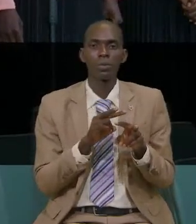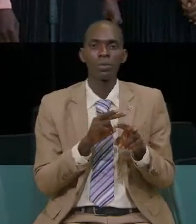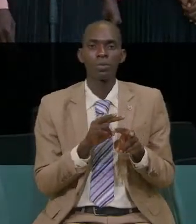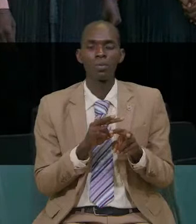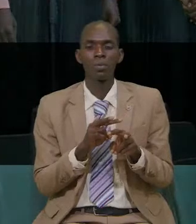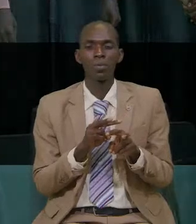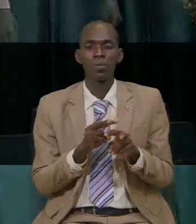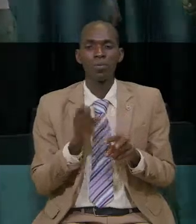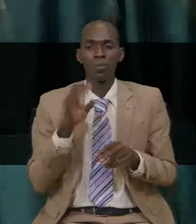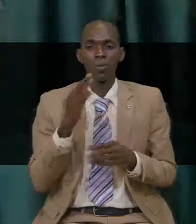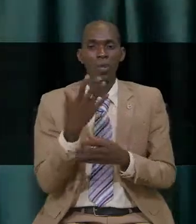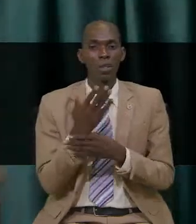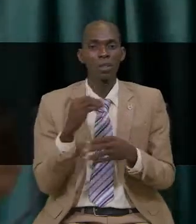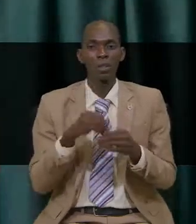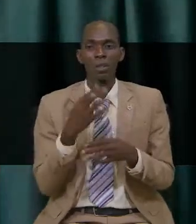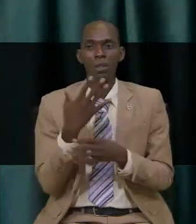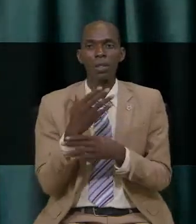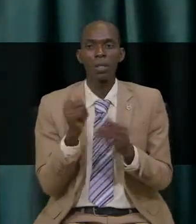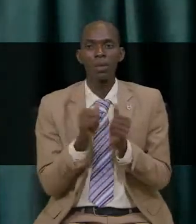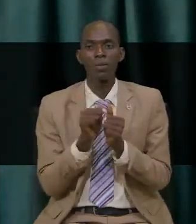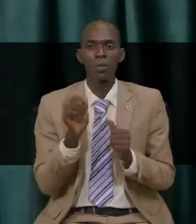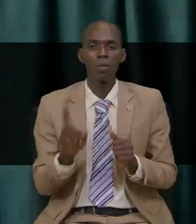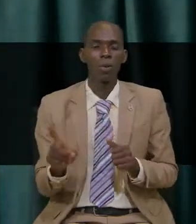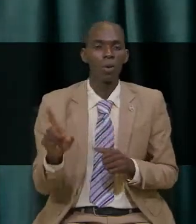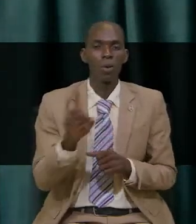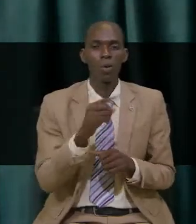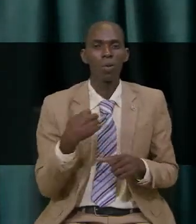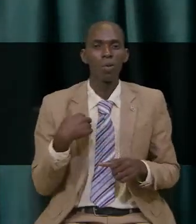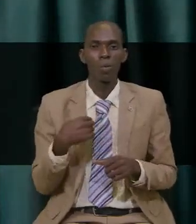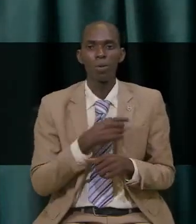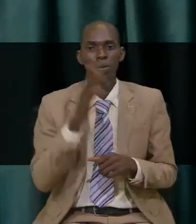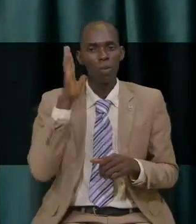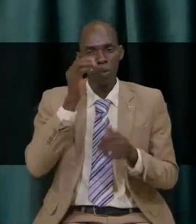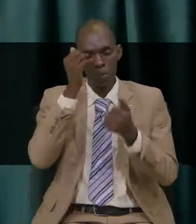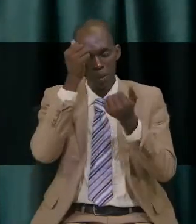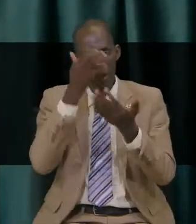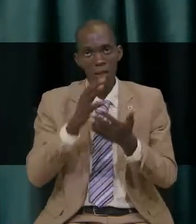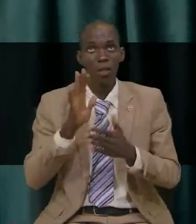look. So hand in hand with everyone.